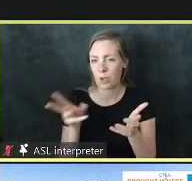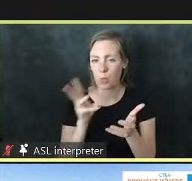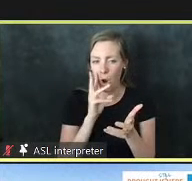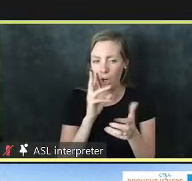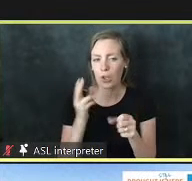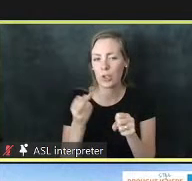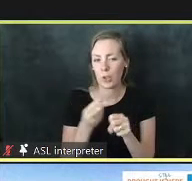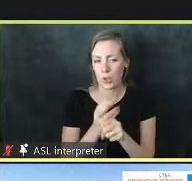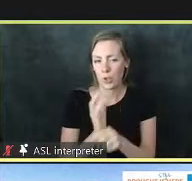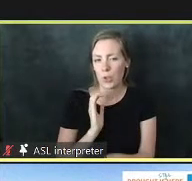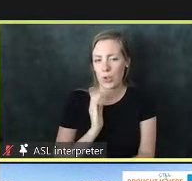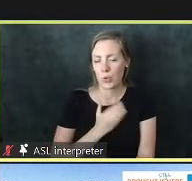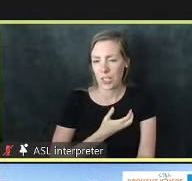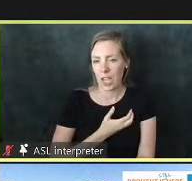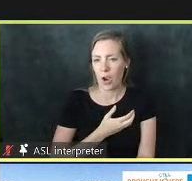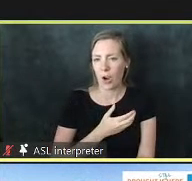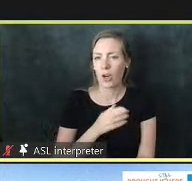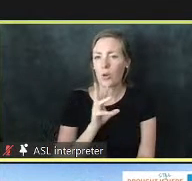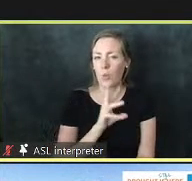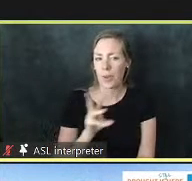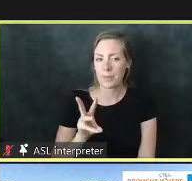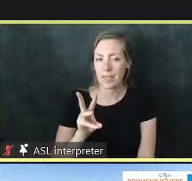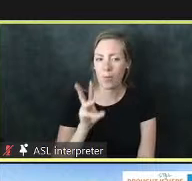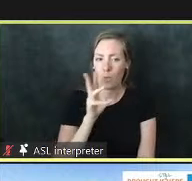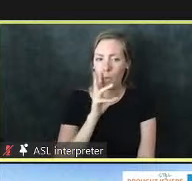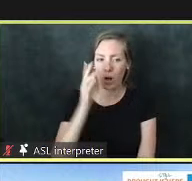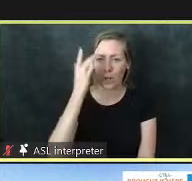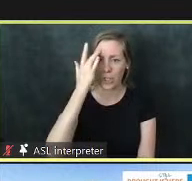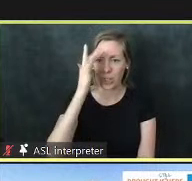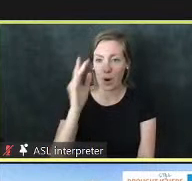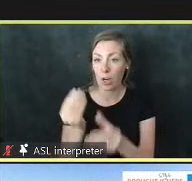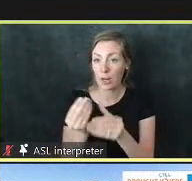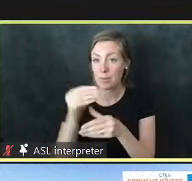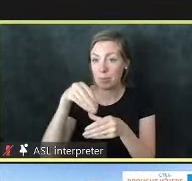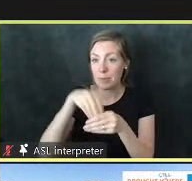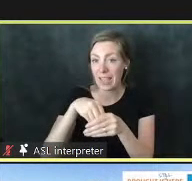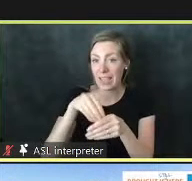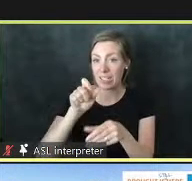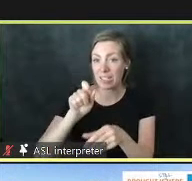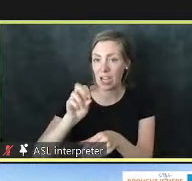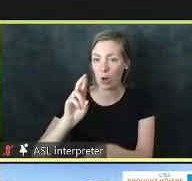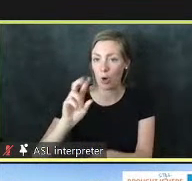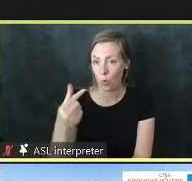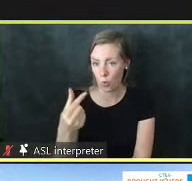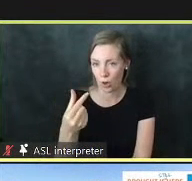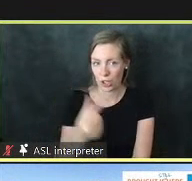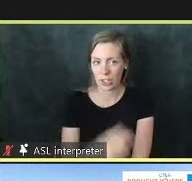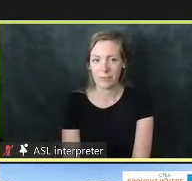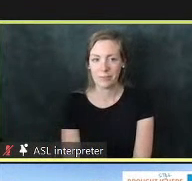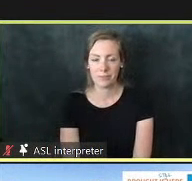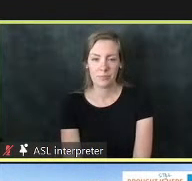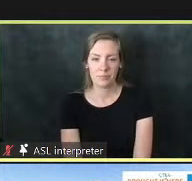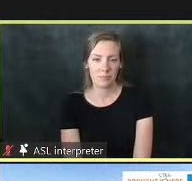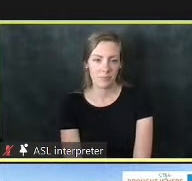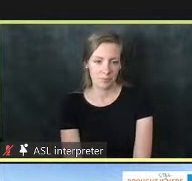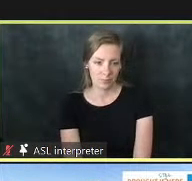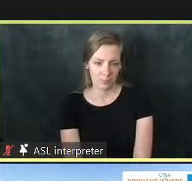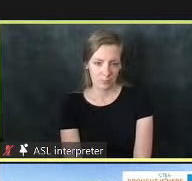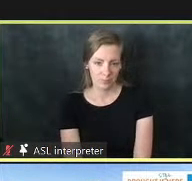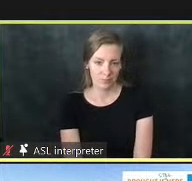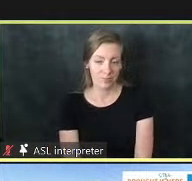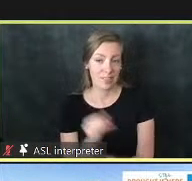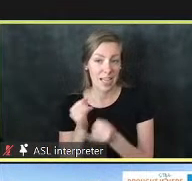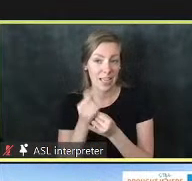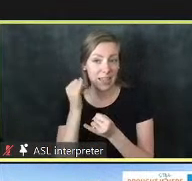agua. watersmartplant.org to help you pick out plants that are right for our region. También trate de hablar con And un